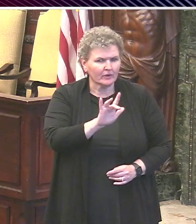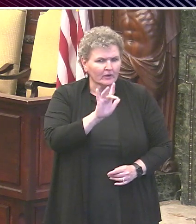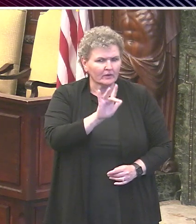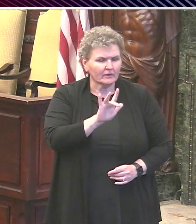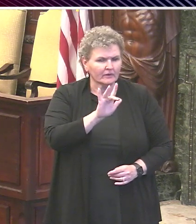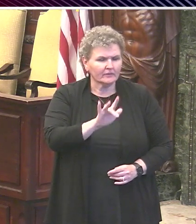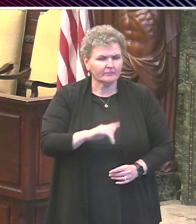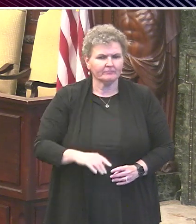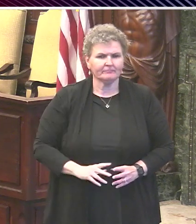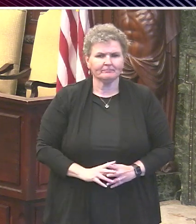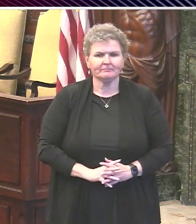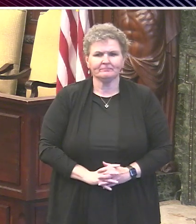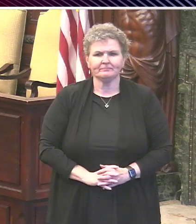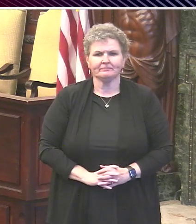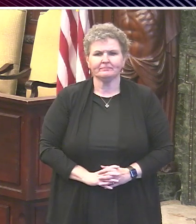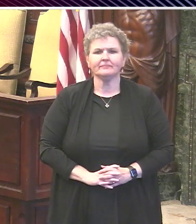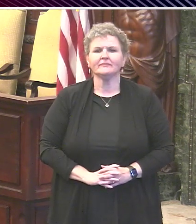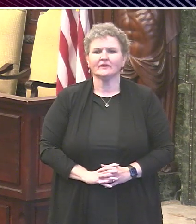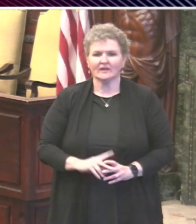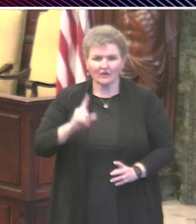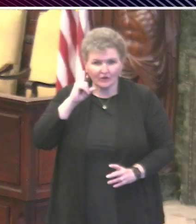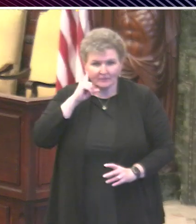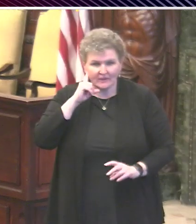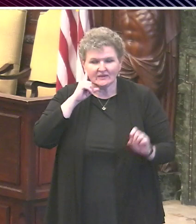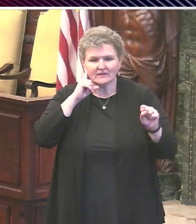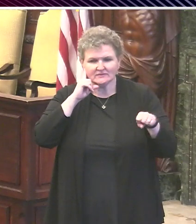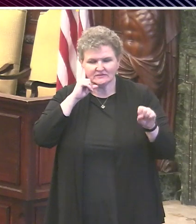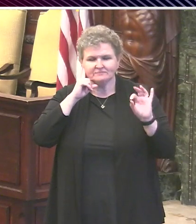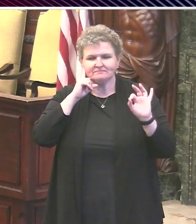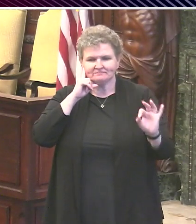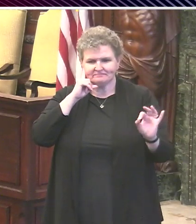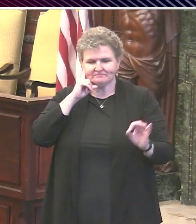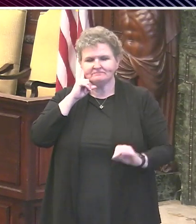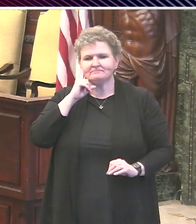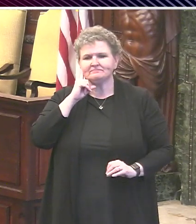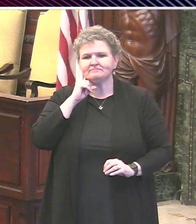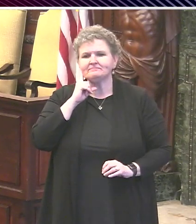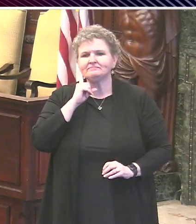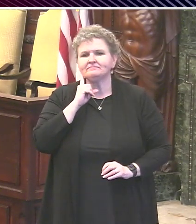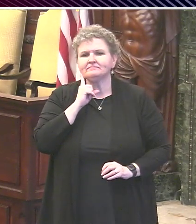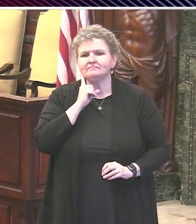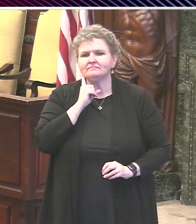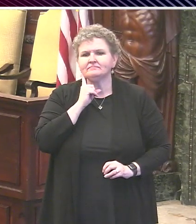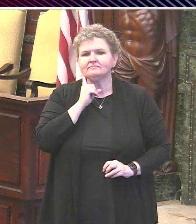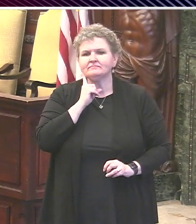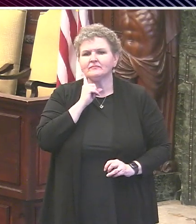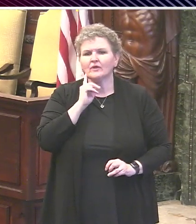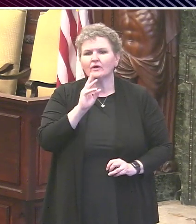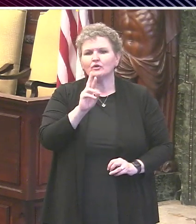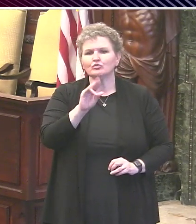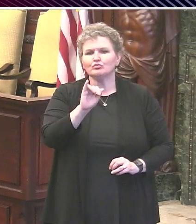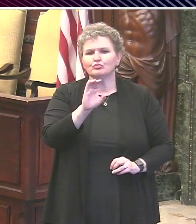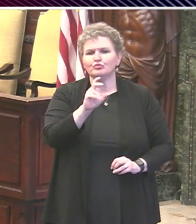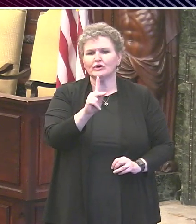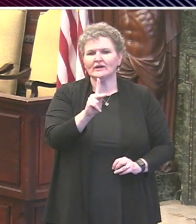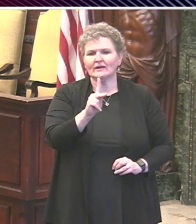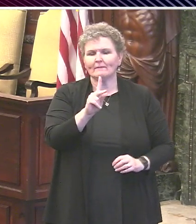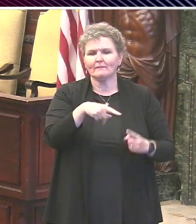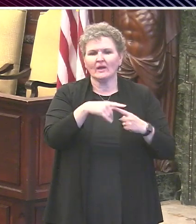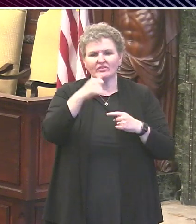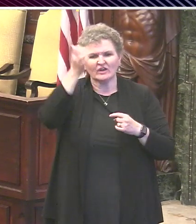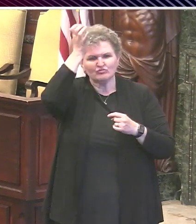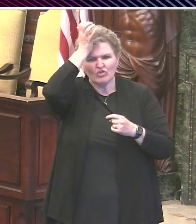To unmute you. All right, can you hear me now? Yes. Okay, this is regarding the trash pickup situation.